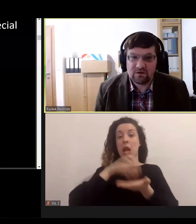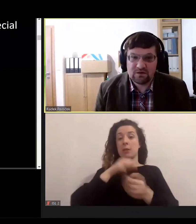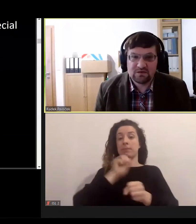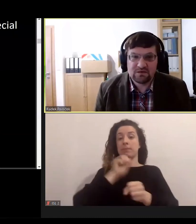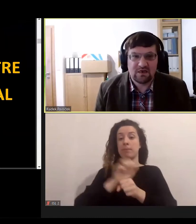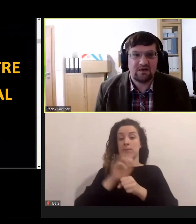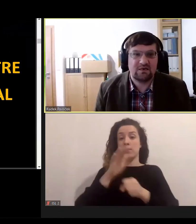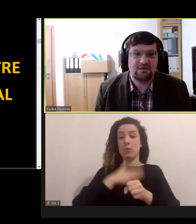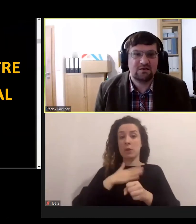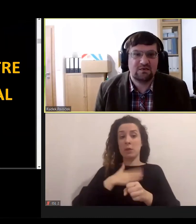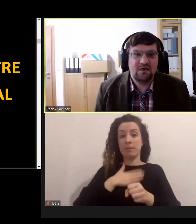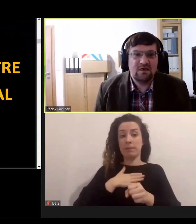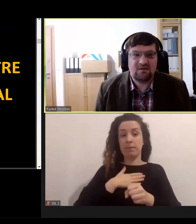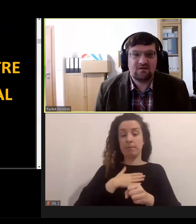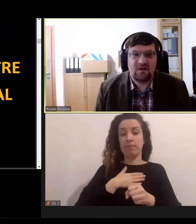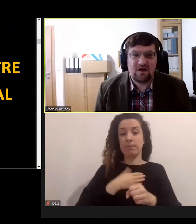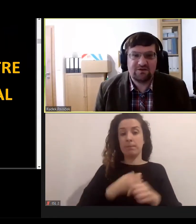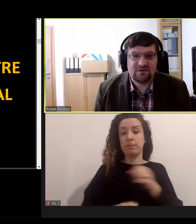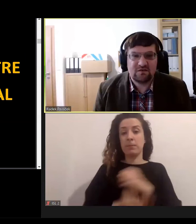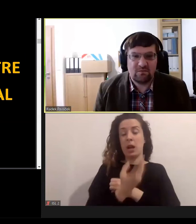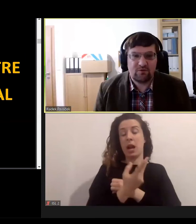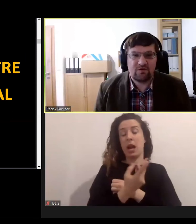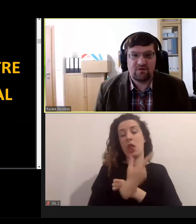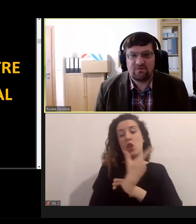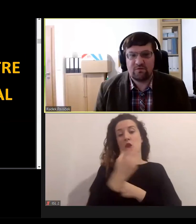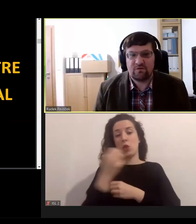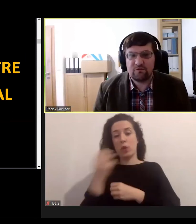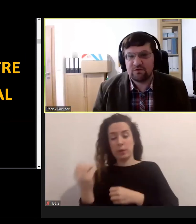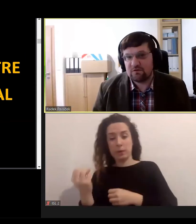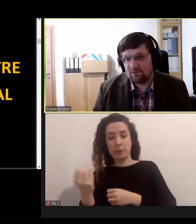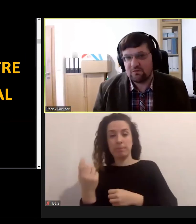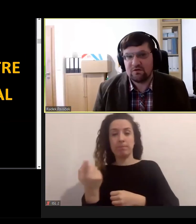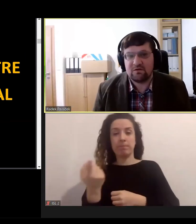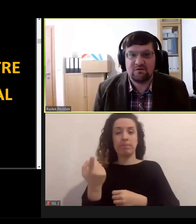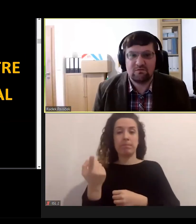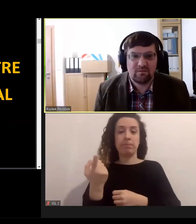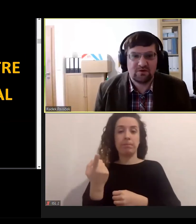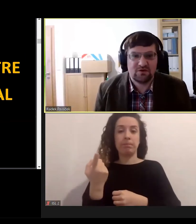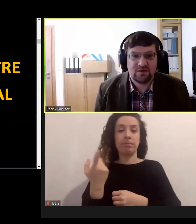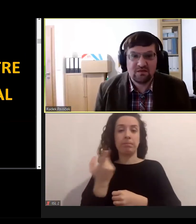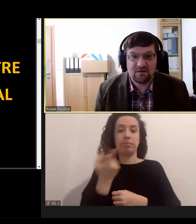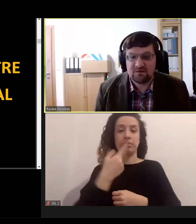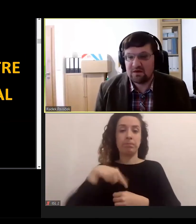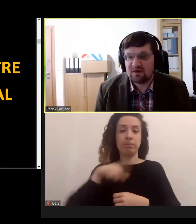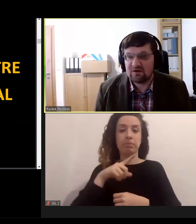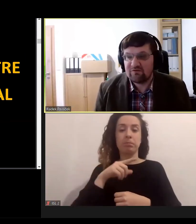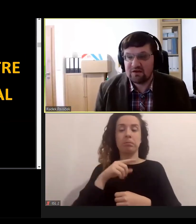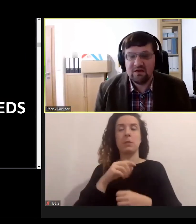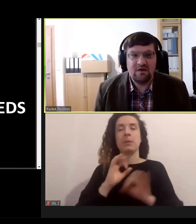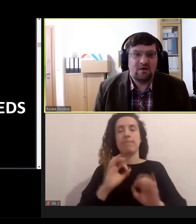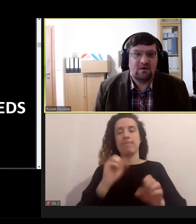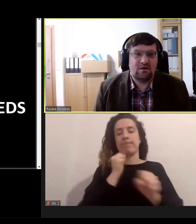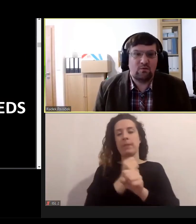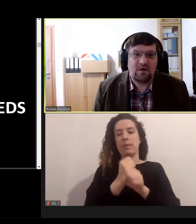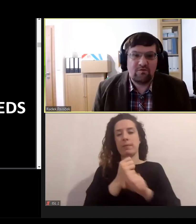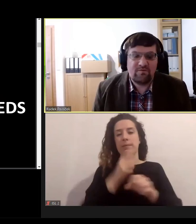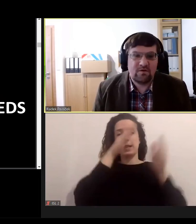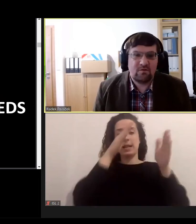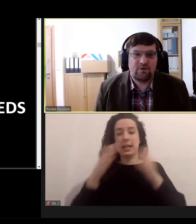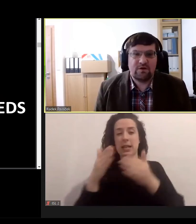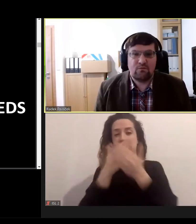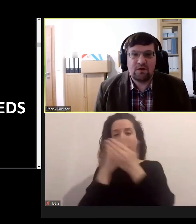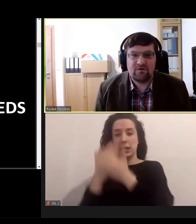set of, let's say, sharing of examples and good practices, mostly because of time